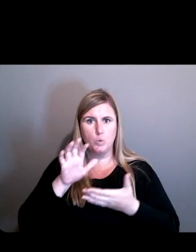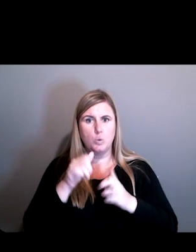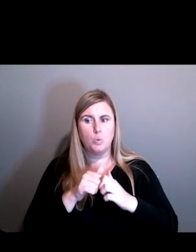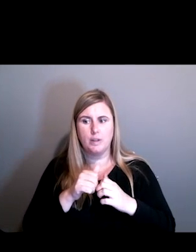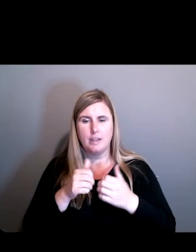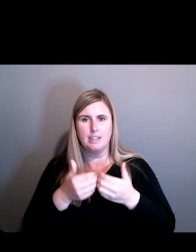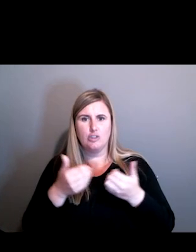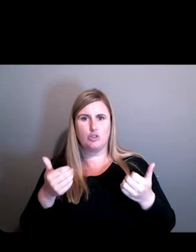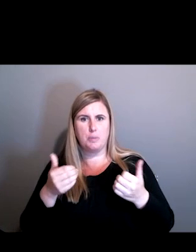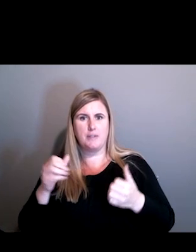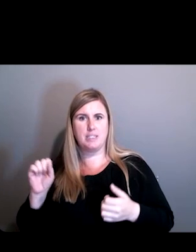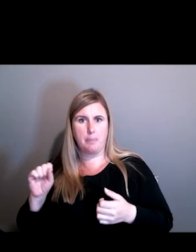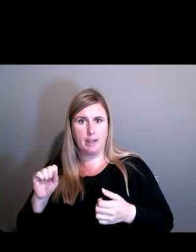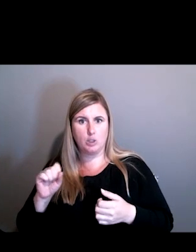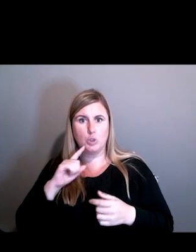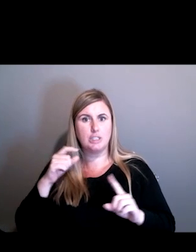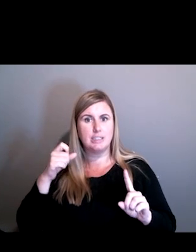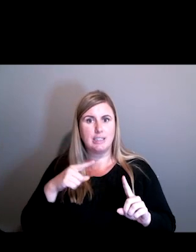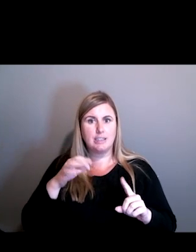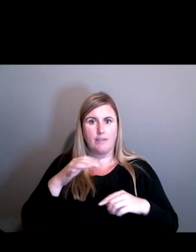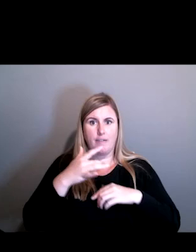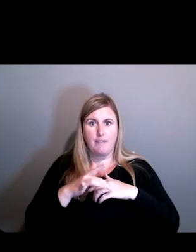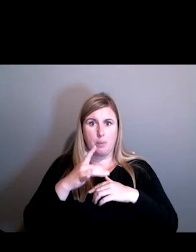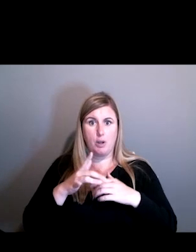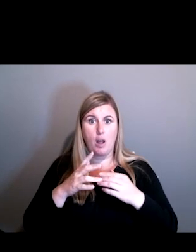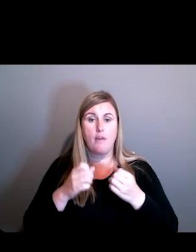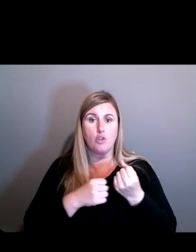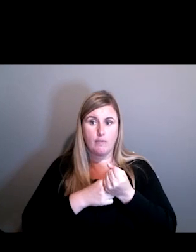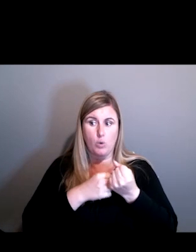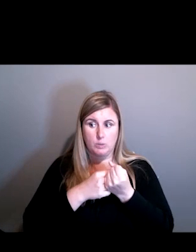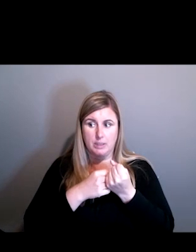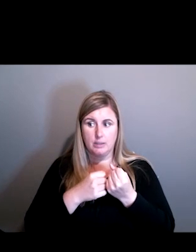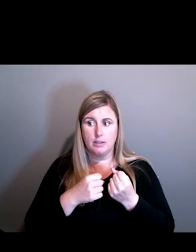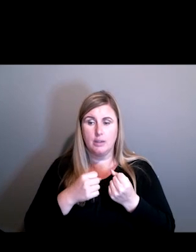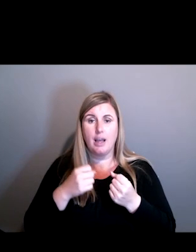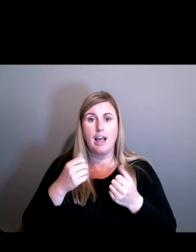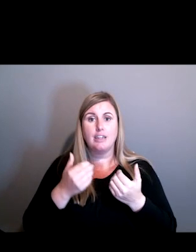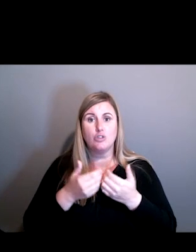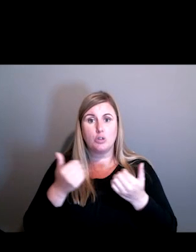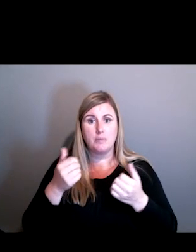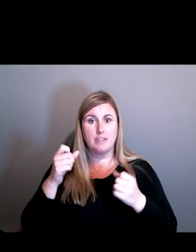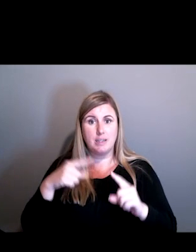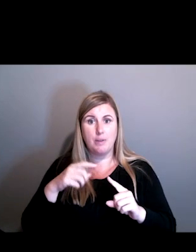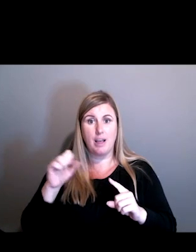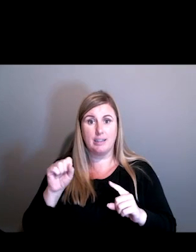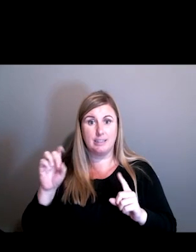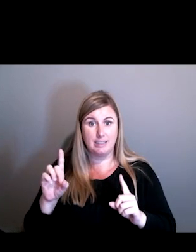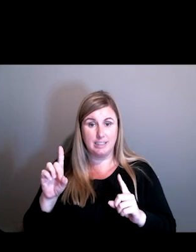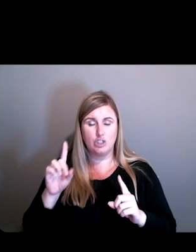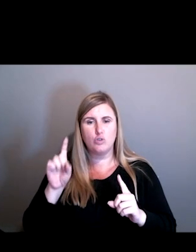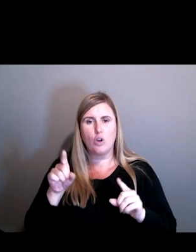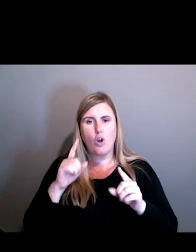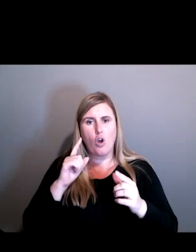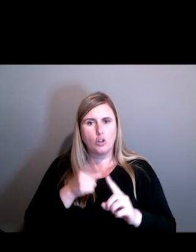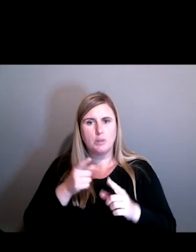should not be confused with the discriminative stimulus, which is signals the availability of reinforcement. And